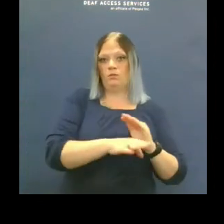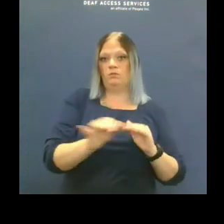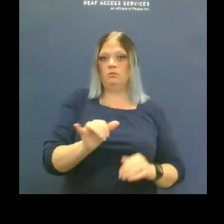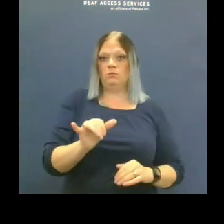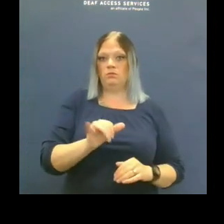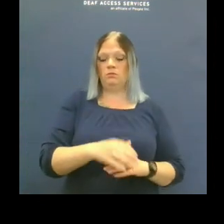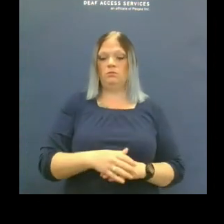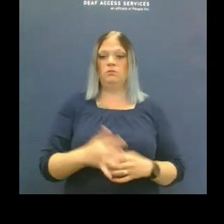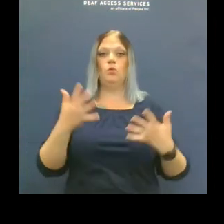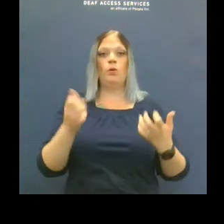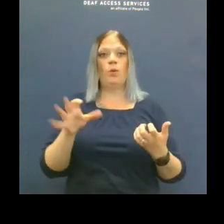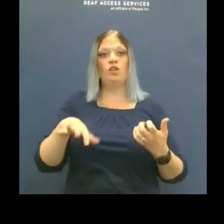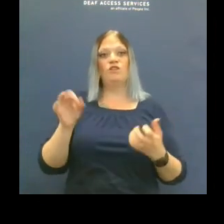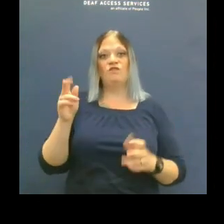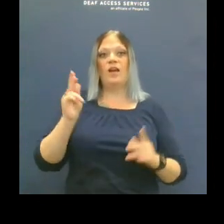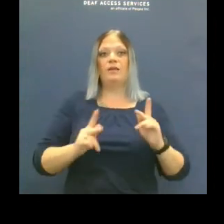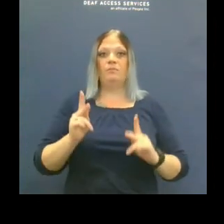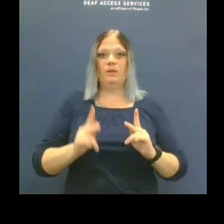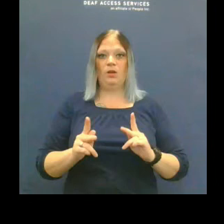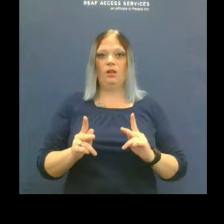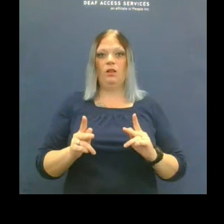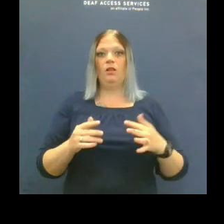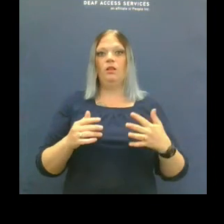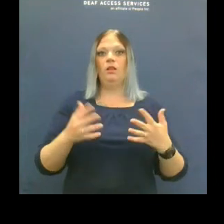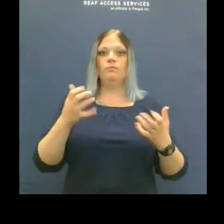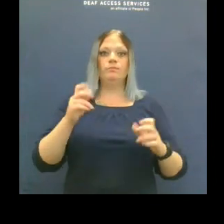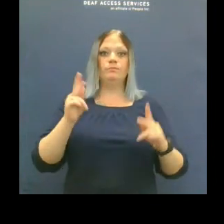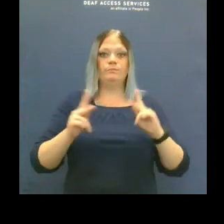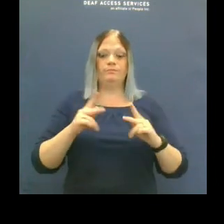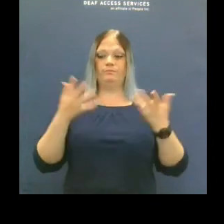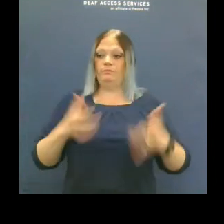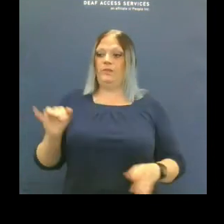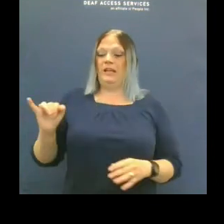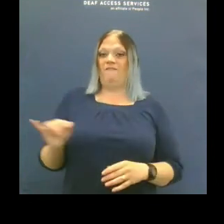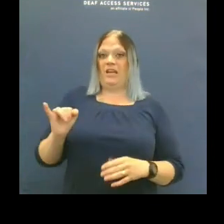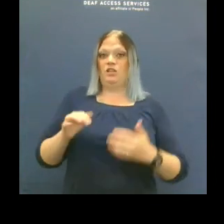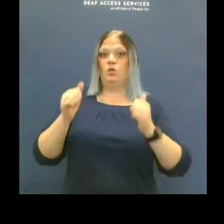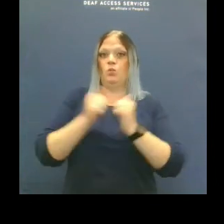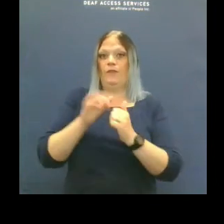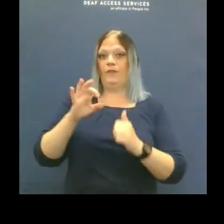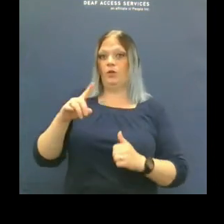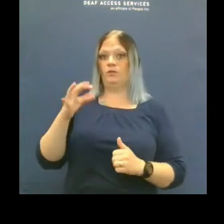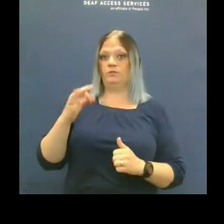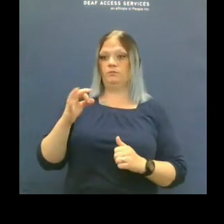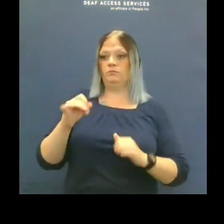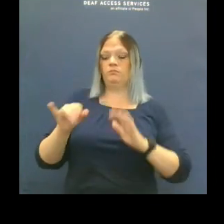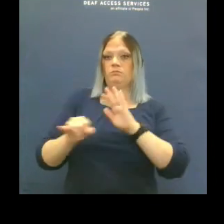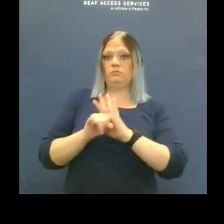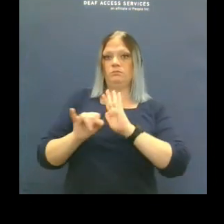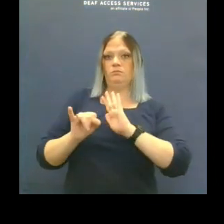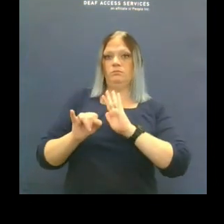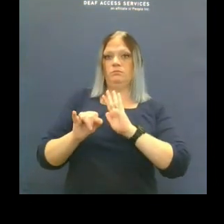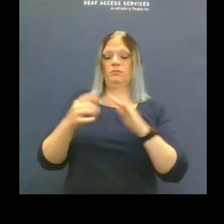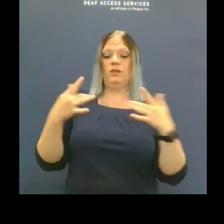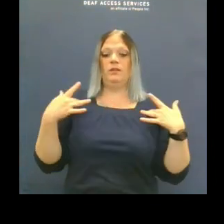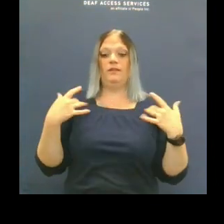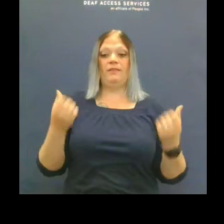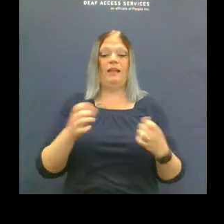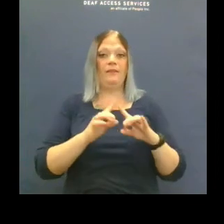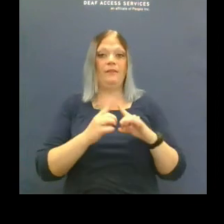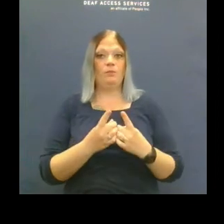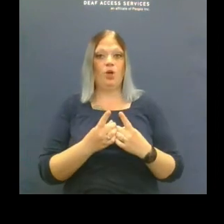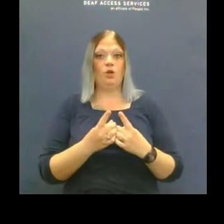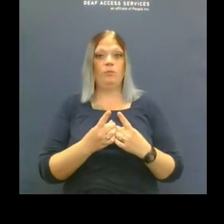So we want to find people, we want people who are infected with COVID-19 to be identified, so the health department